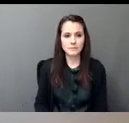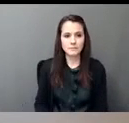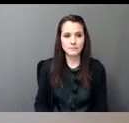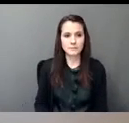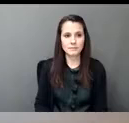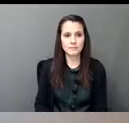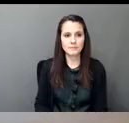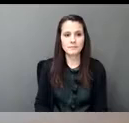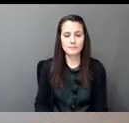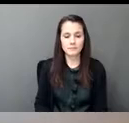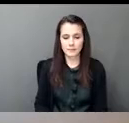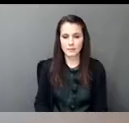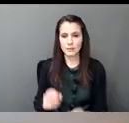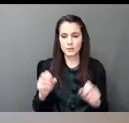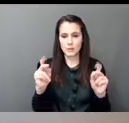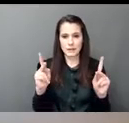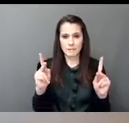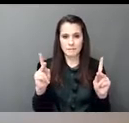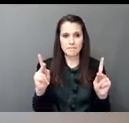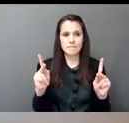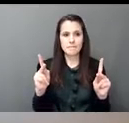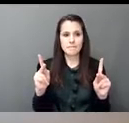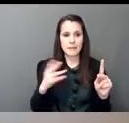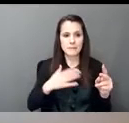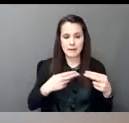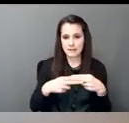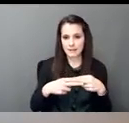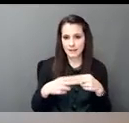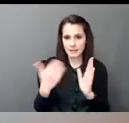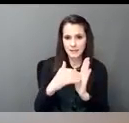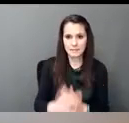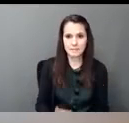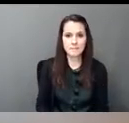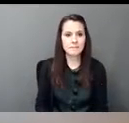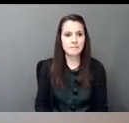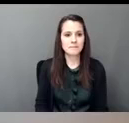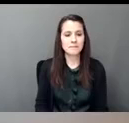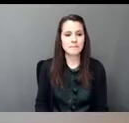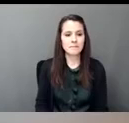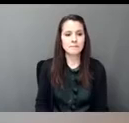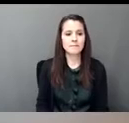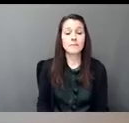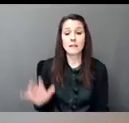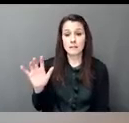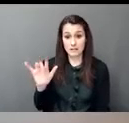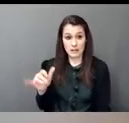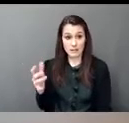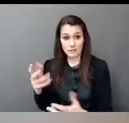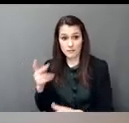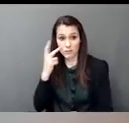All right, back to my screen, my slide deck, and that was the screen reader. I hope you understood